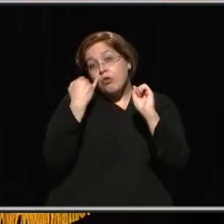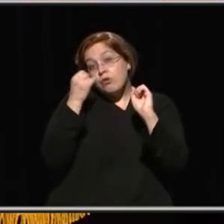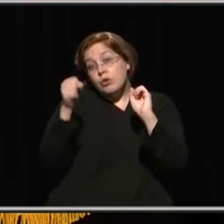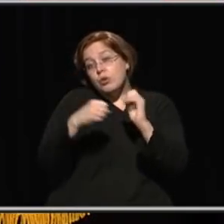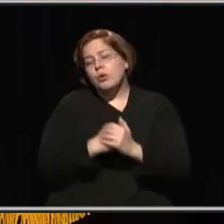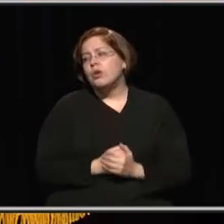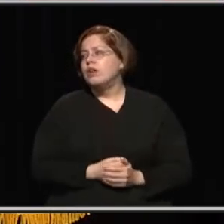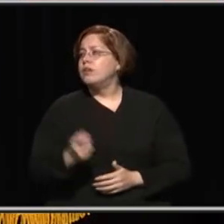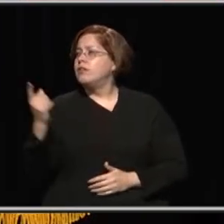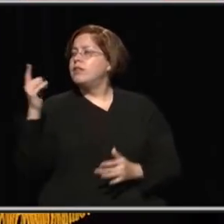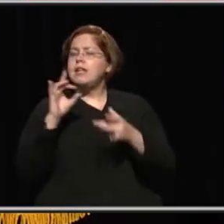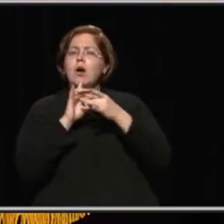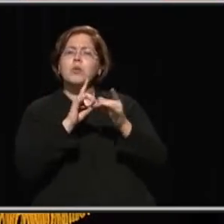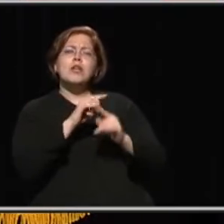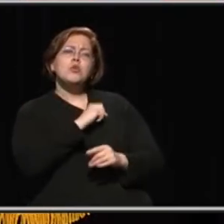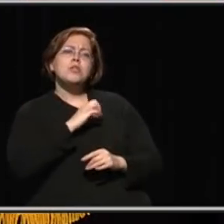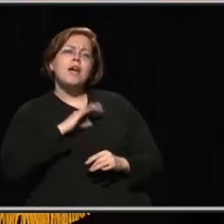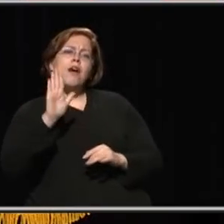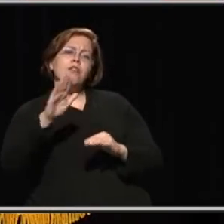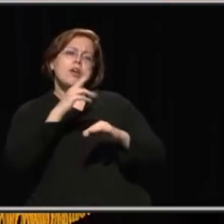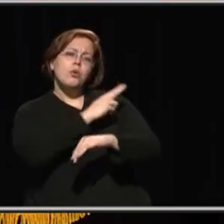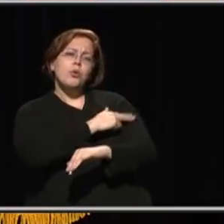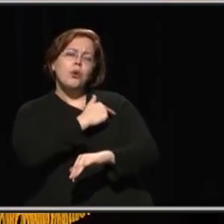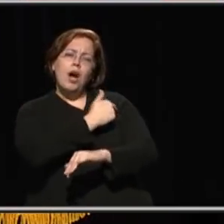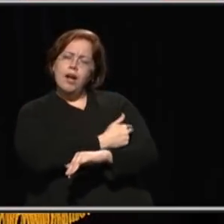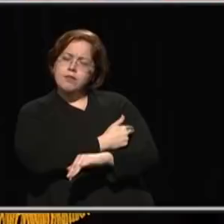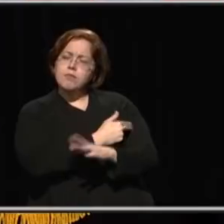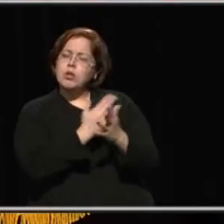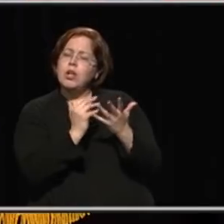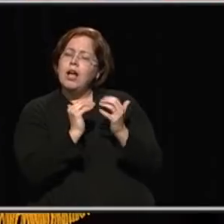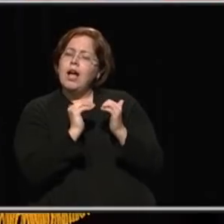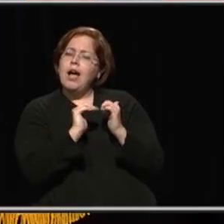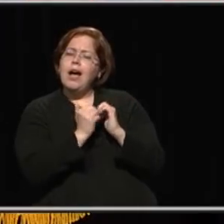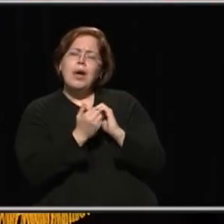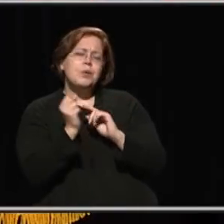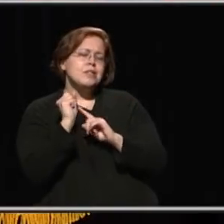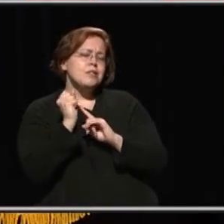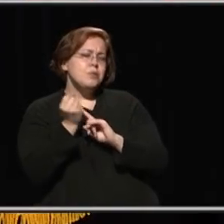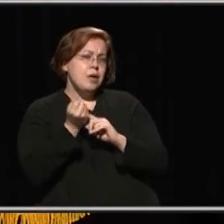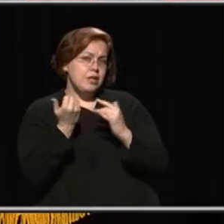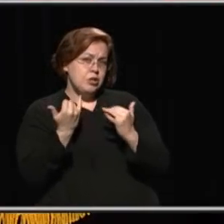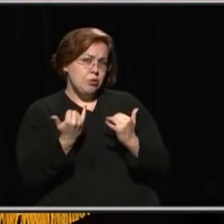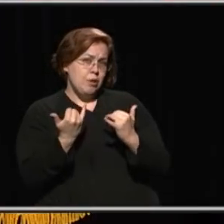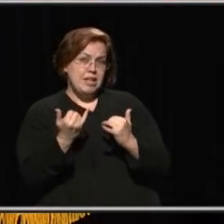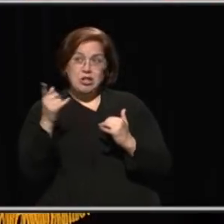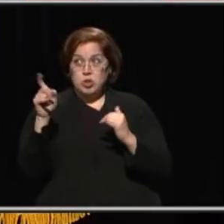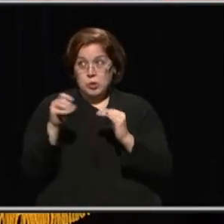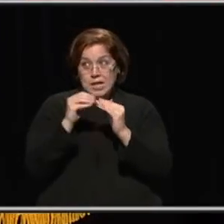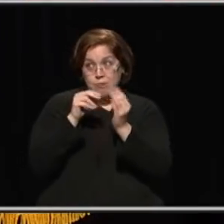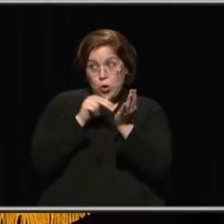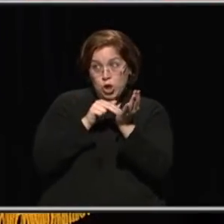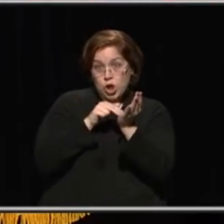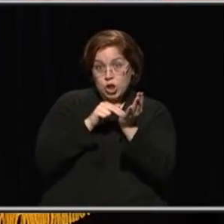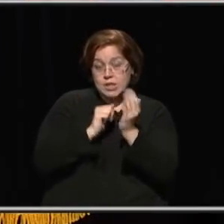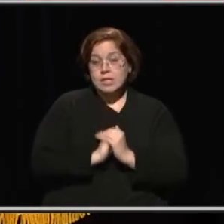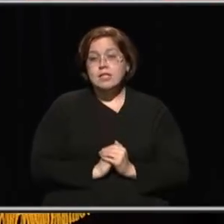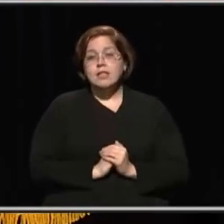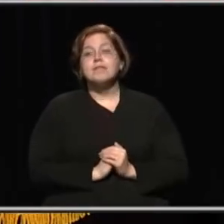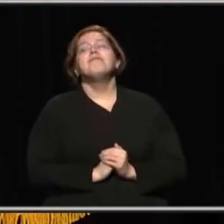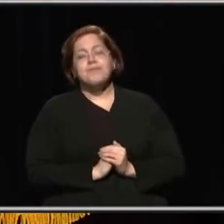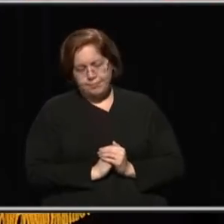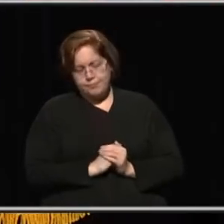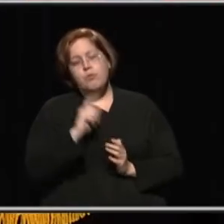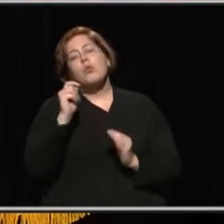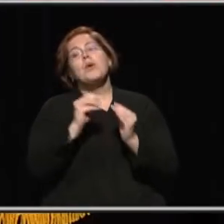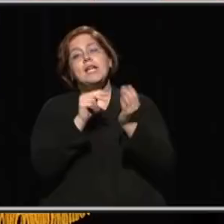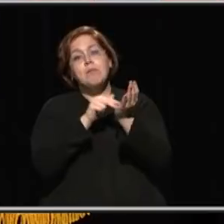In terms of staffing at your hospital, how is the situation right now? Do you need more nurses? We do need more